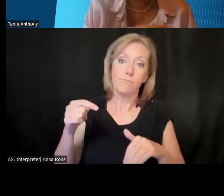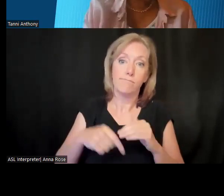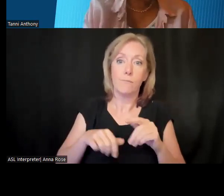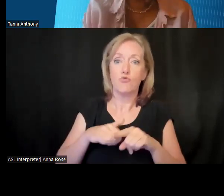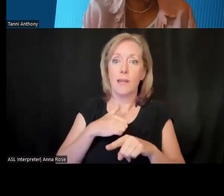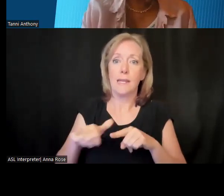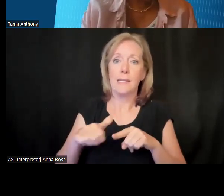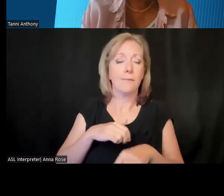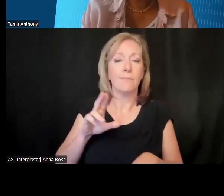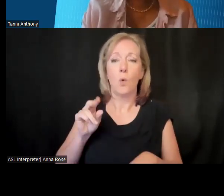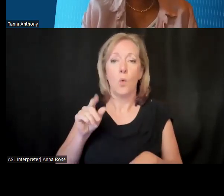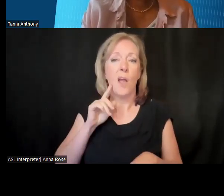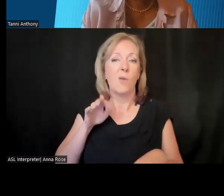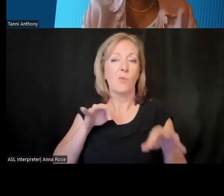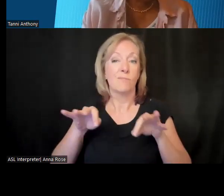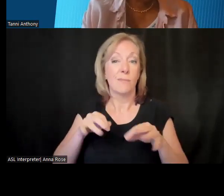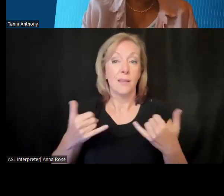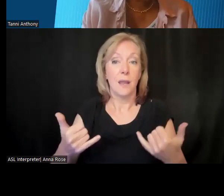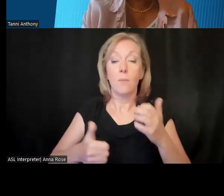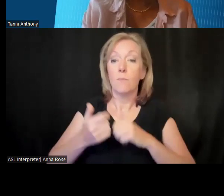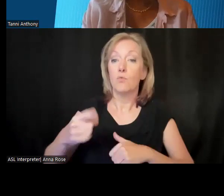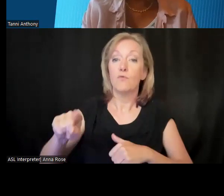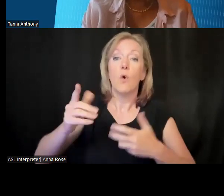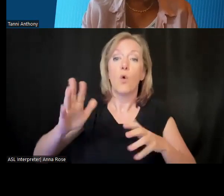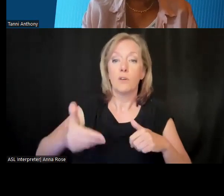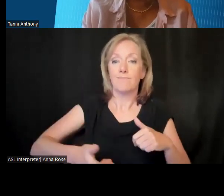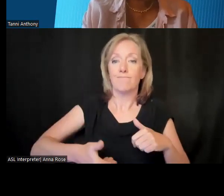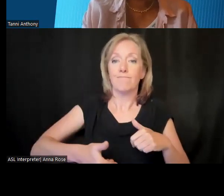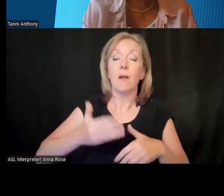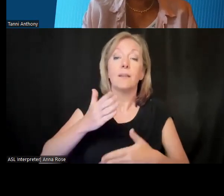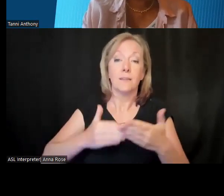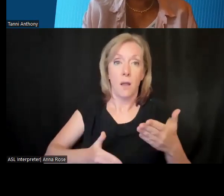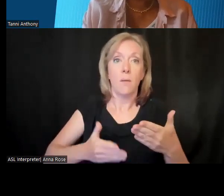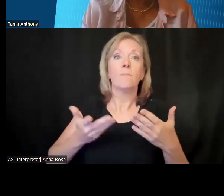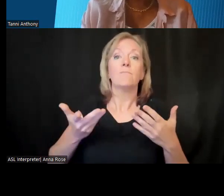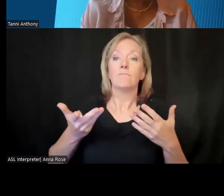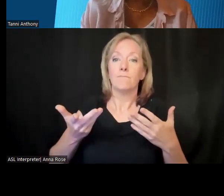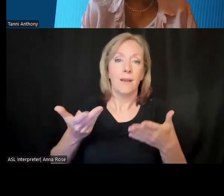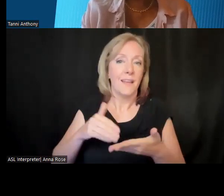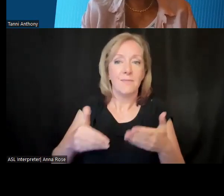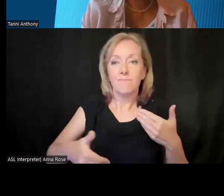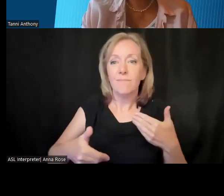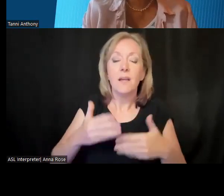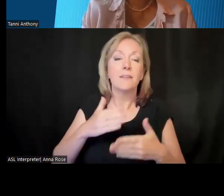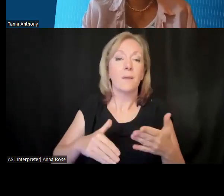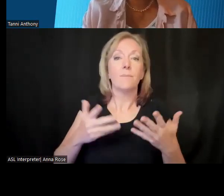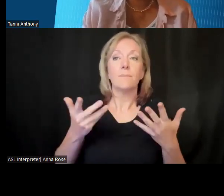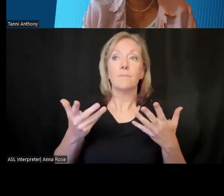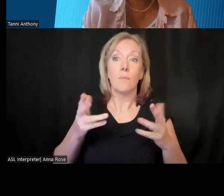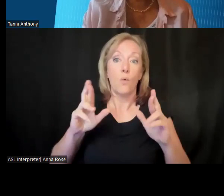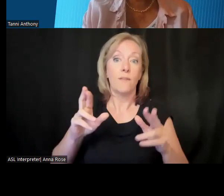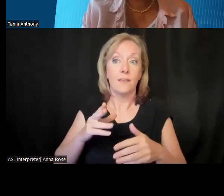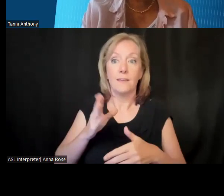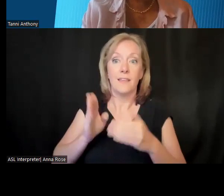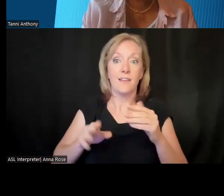the overview today. Many of you probably do this. Some of it you will find is just intuitive. And some of it, I'm hoping by the end of the